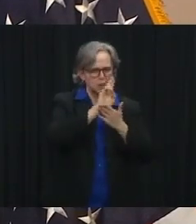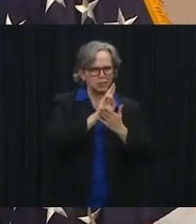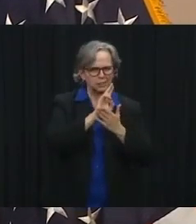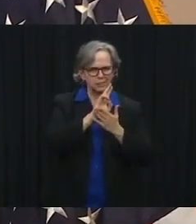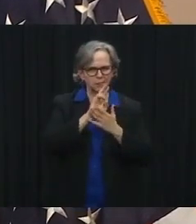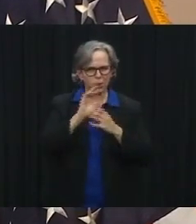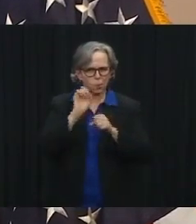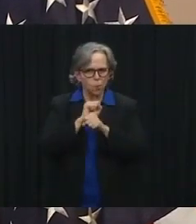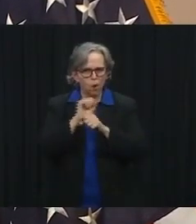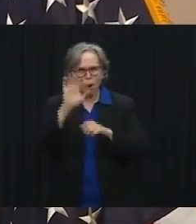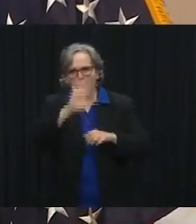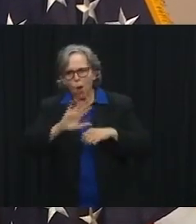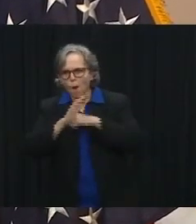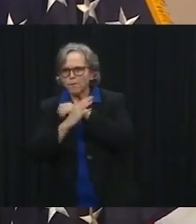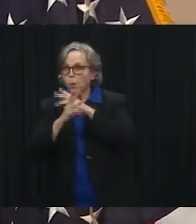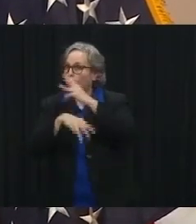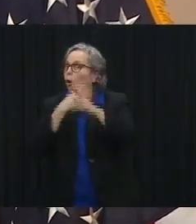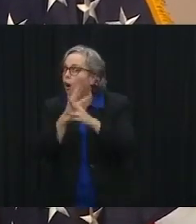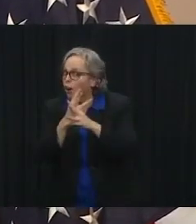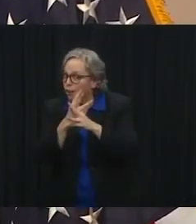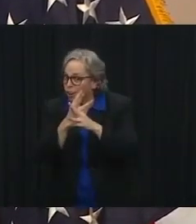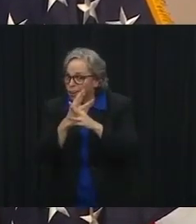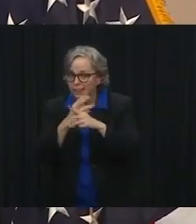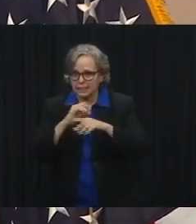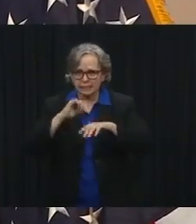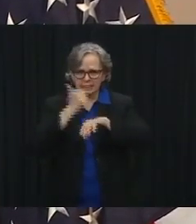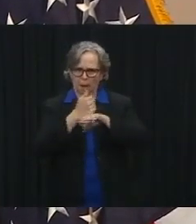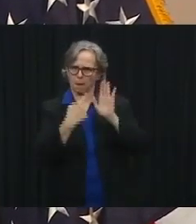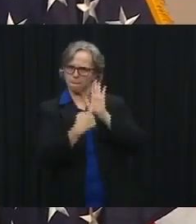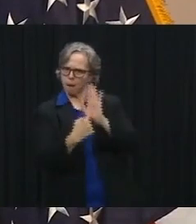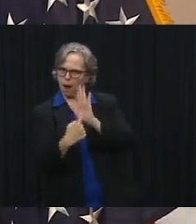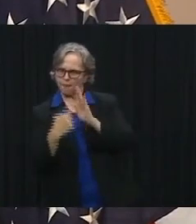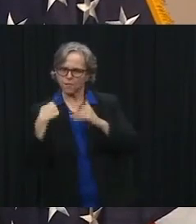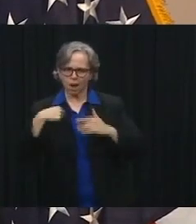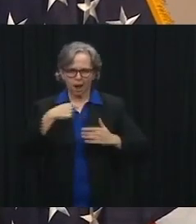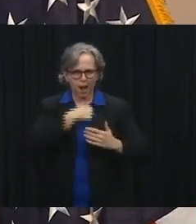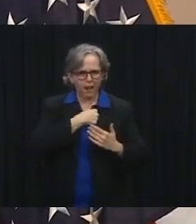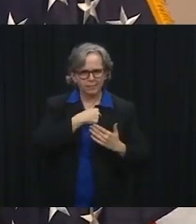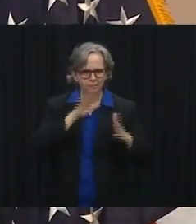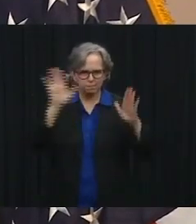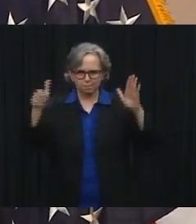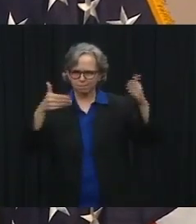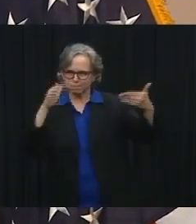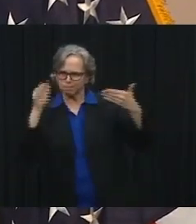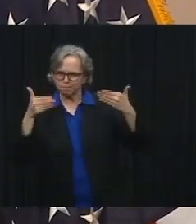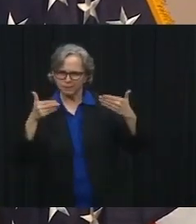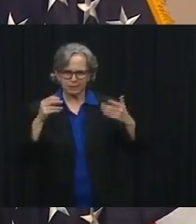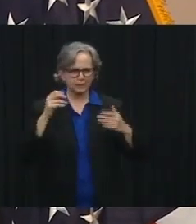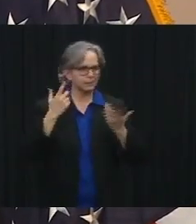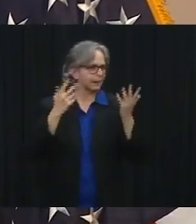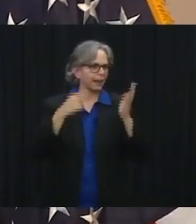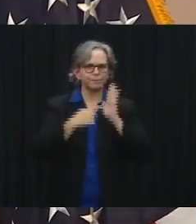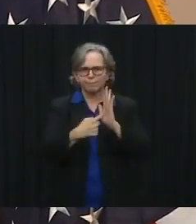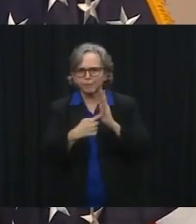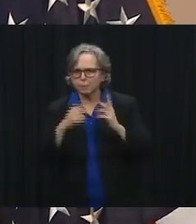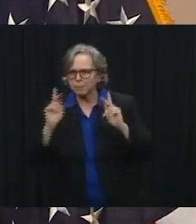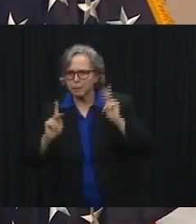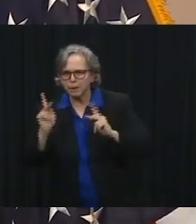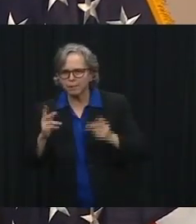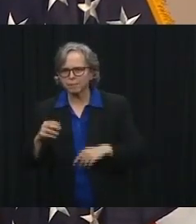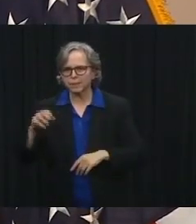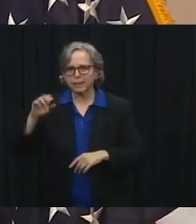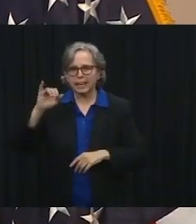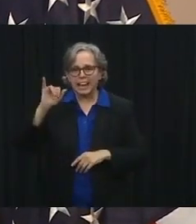doing modeling, some really great tech people, Innovate Ohio, as was mentioned, folks from universities all over this